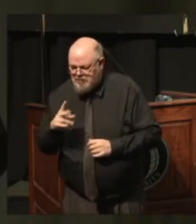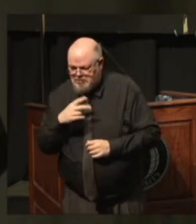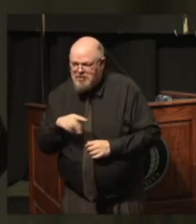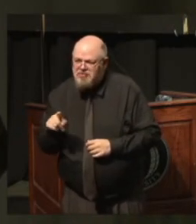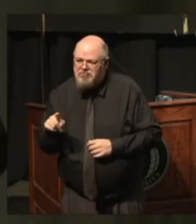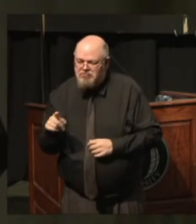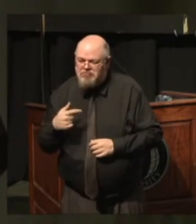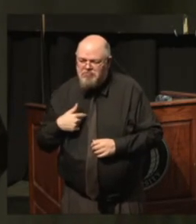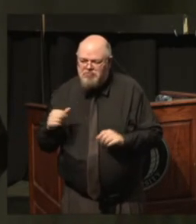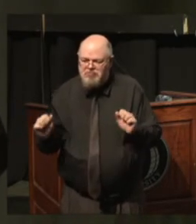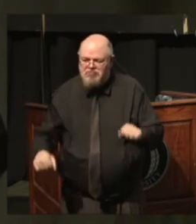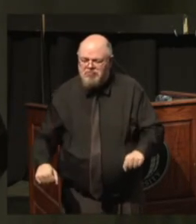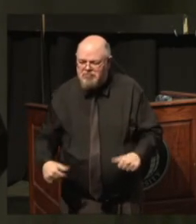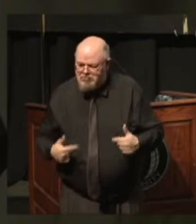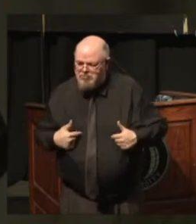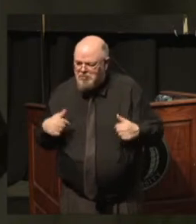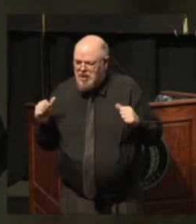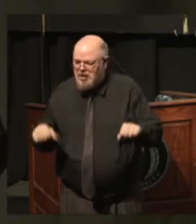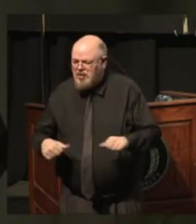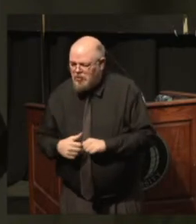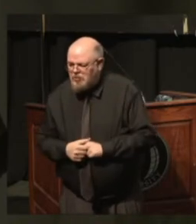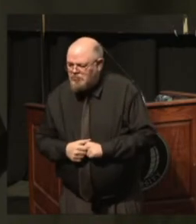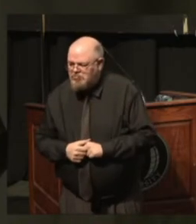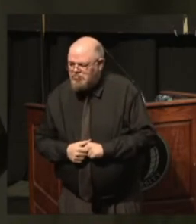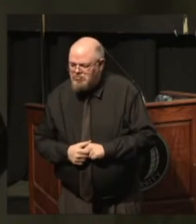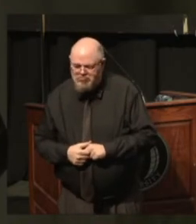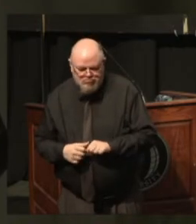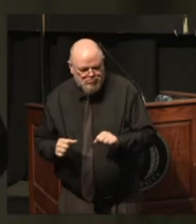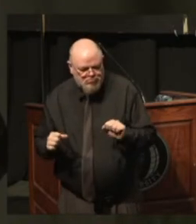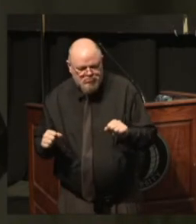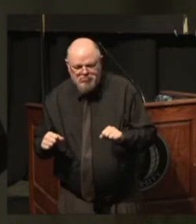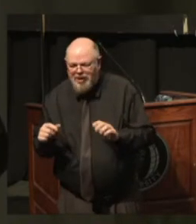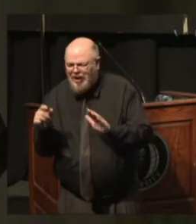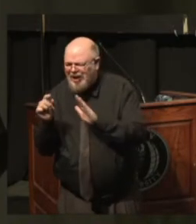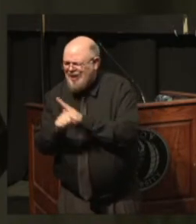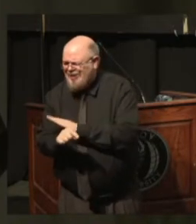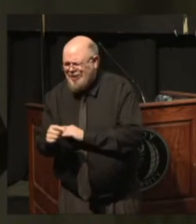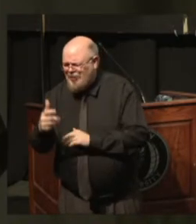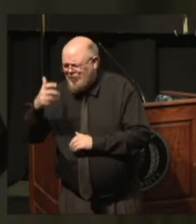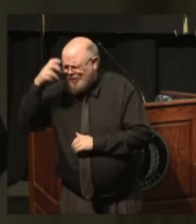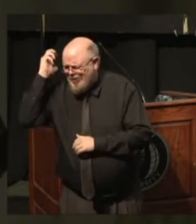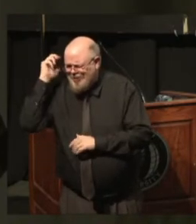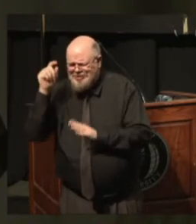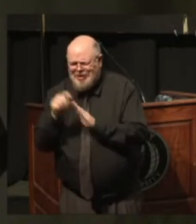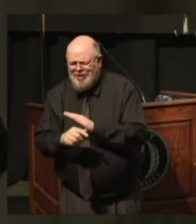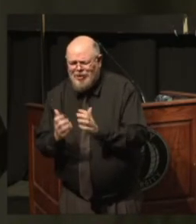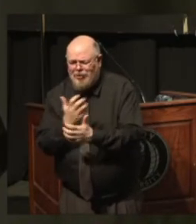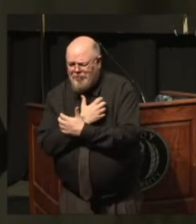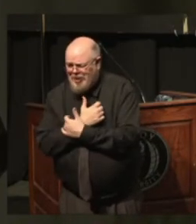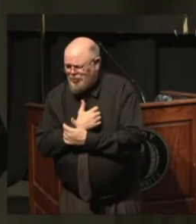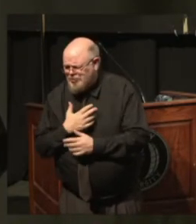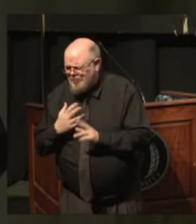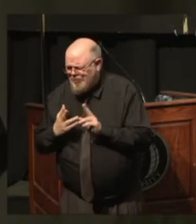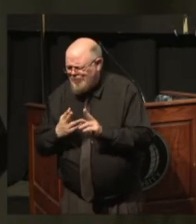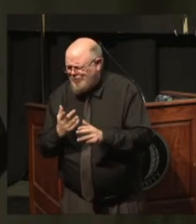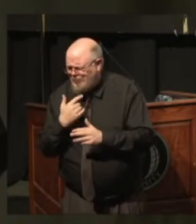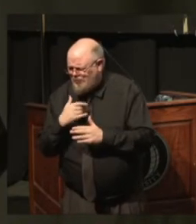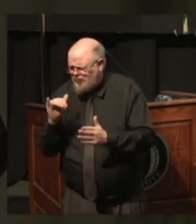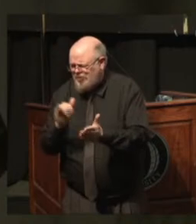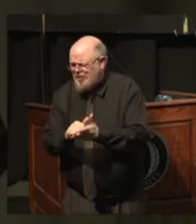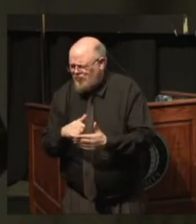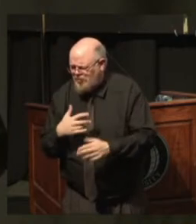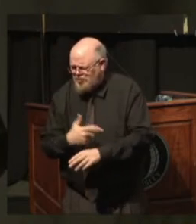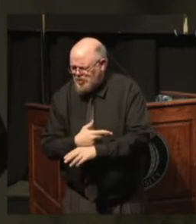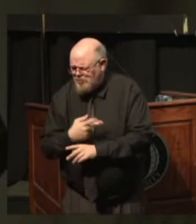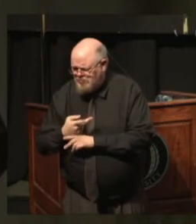it. I kill lions. I kill bear. I can do it. Somehow he convinces the king. The king